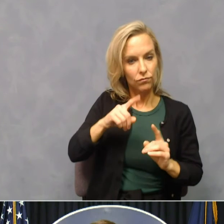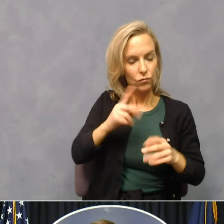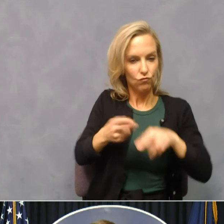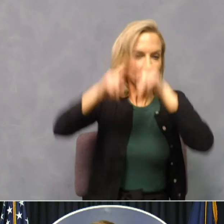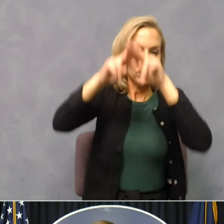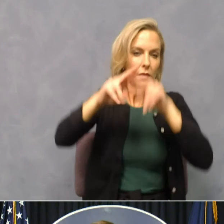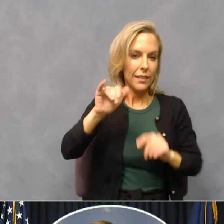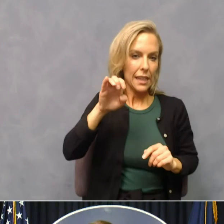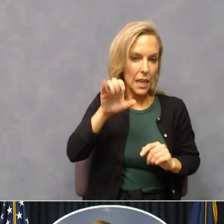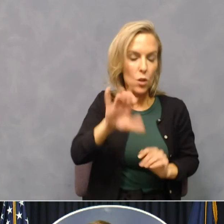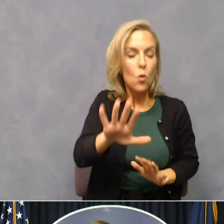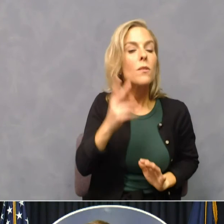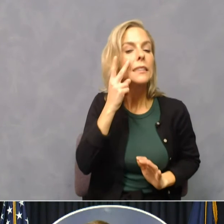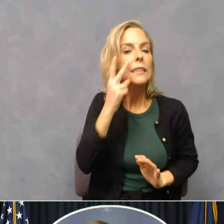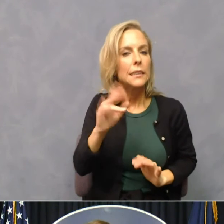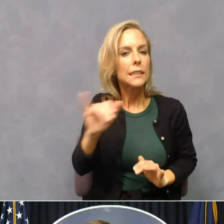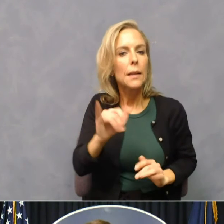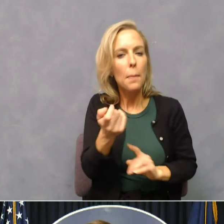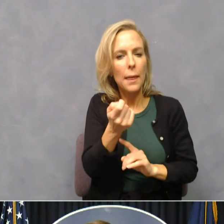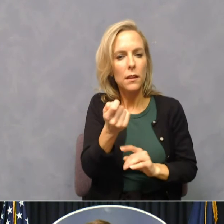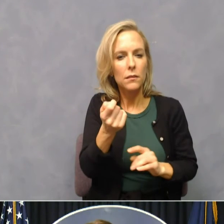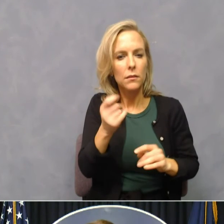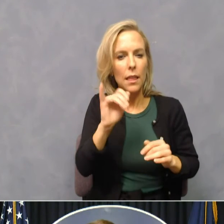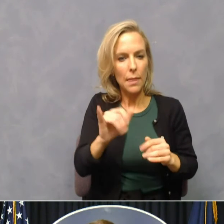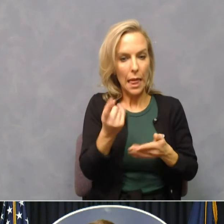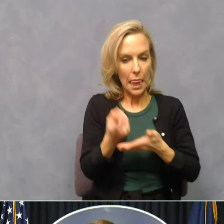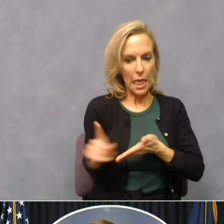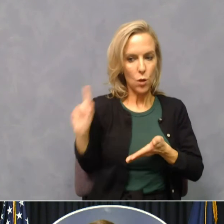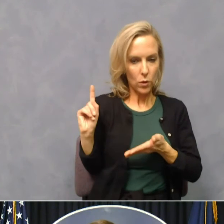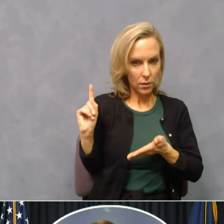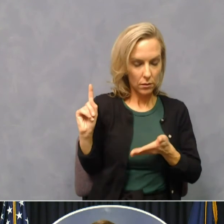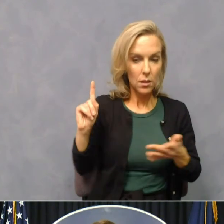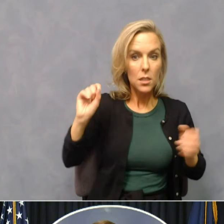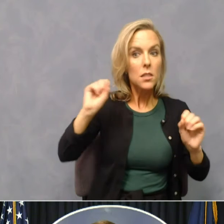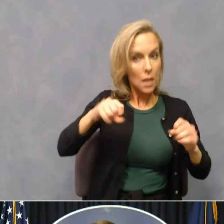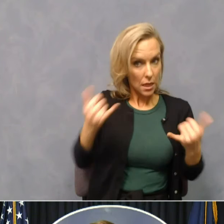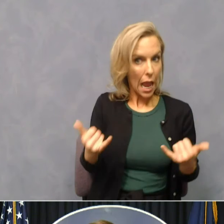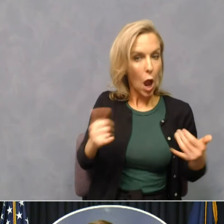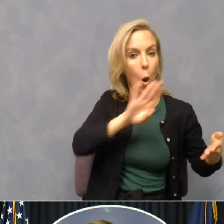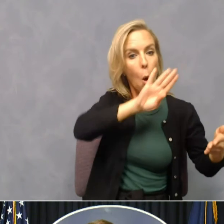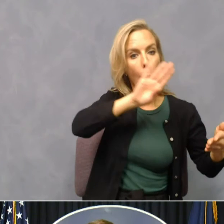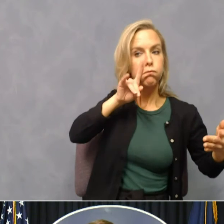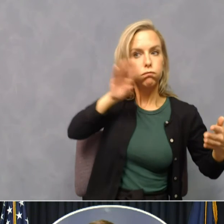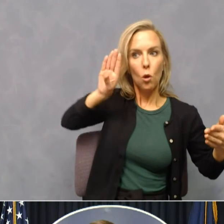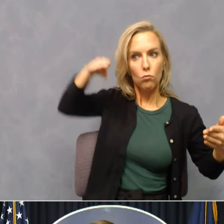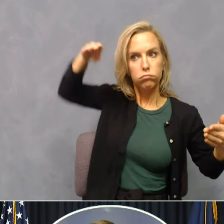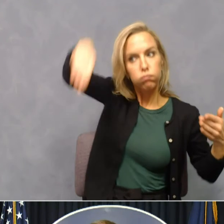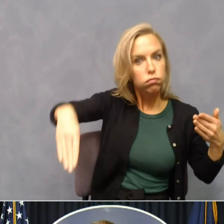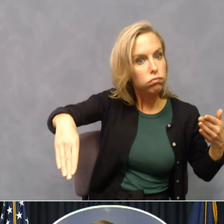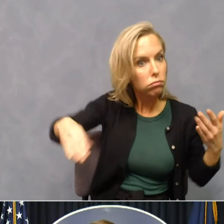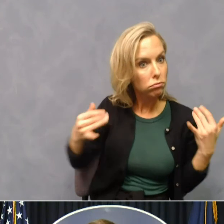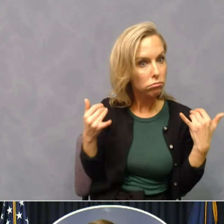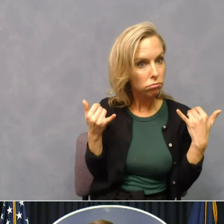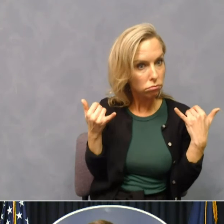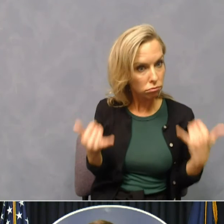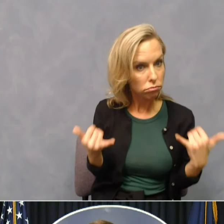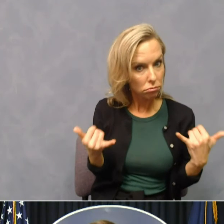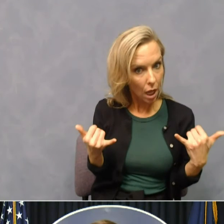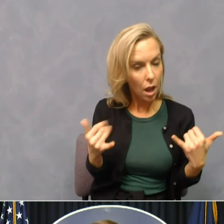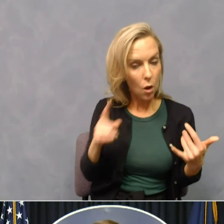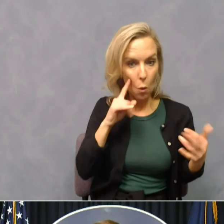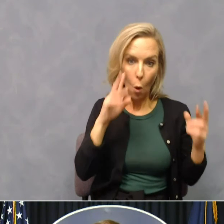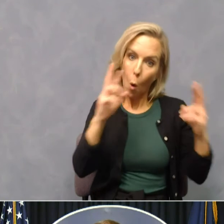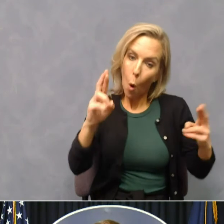have seen, let's take out this last week, a drop in cases, which means we hope at least 3 weeks from